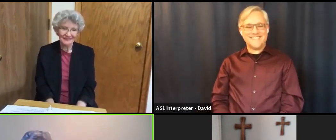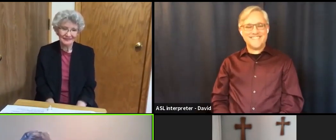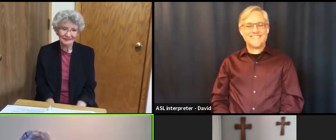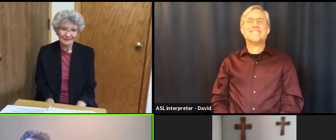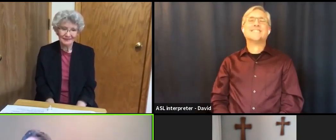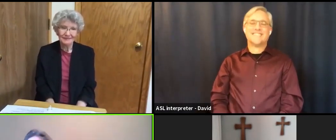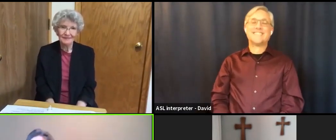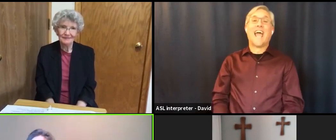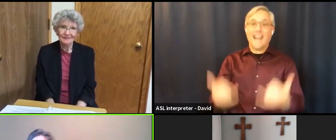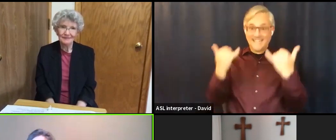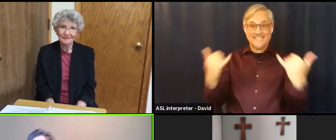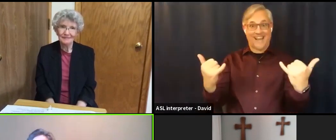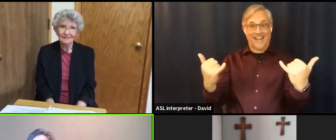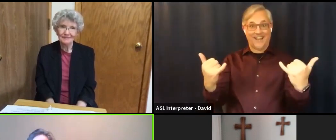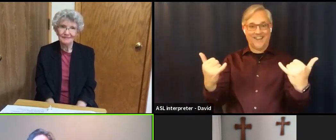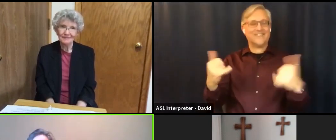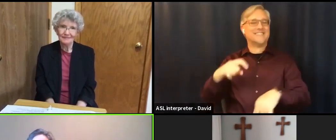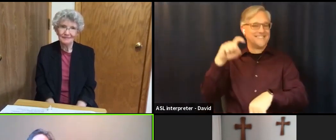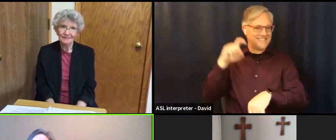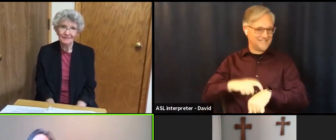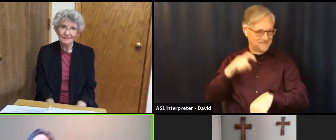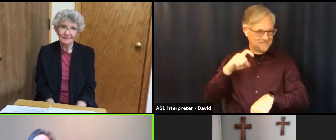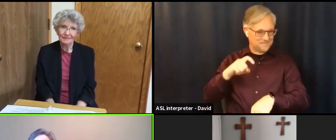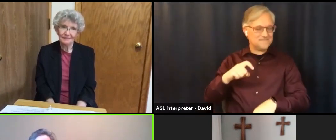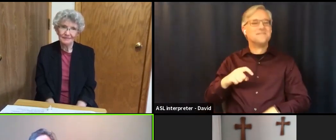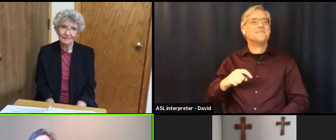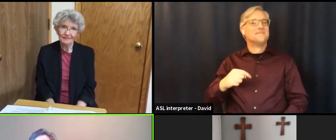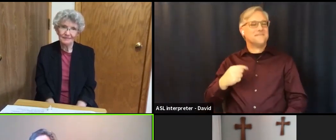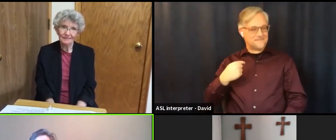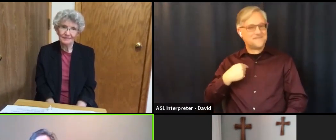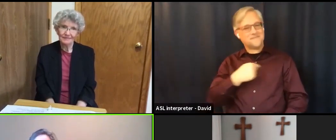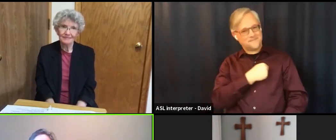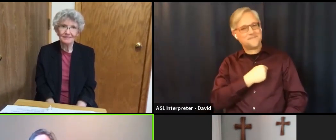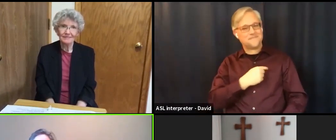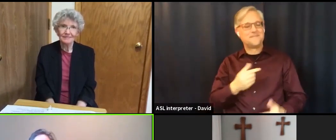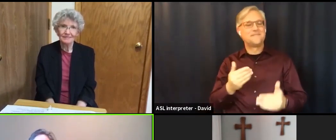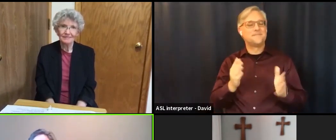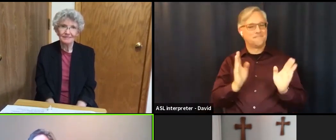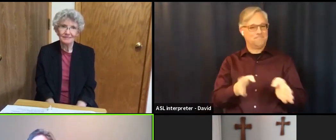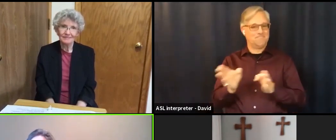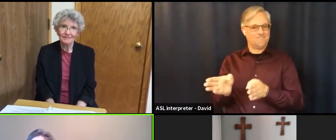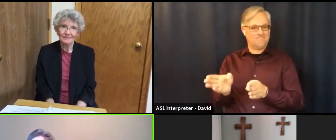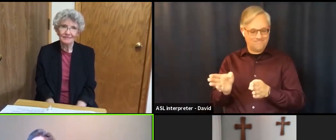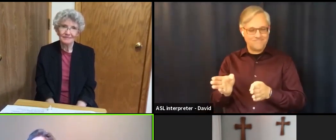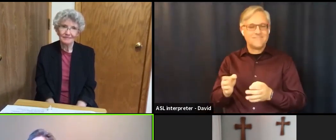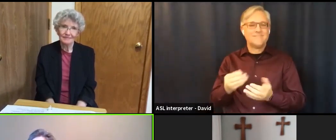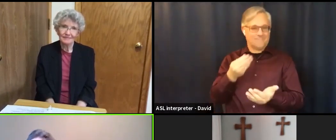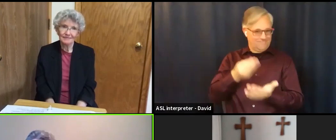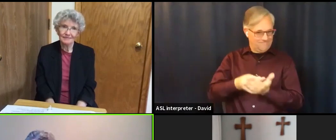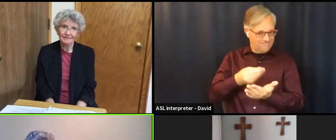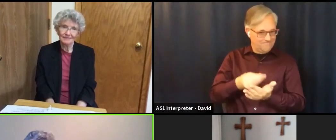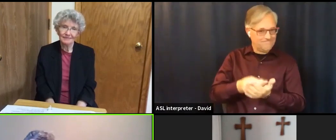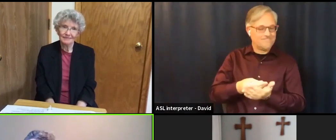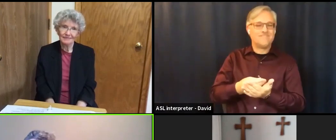Now is the time in our worship service when we get ready to send our offerings